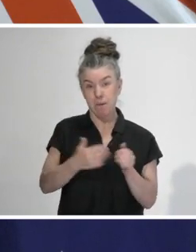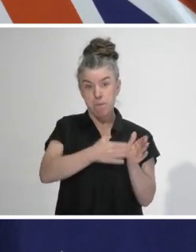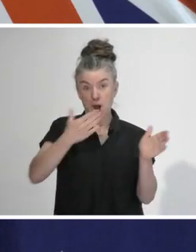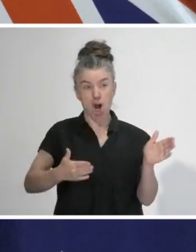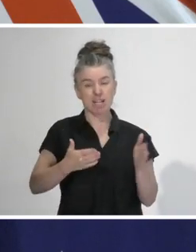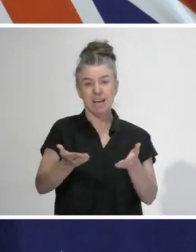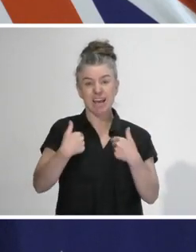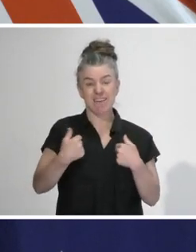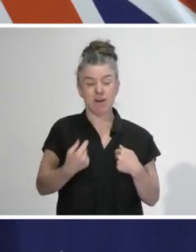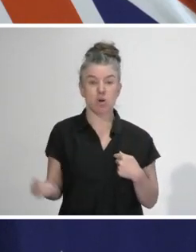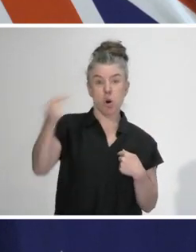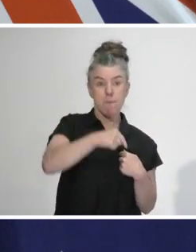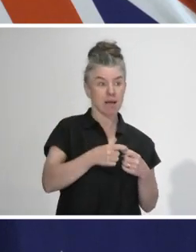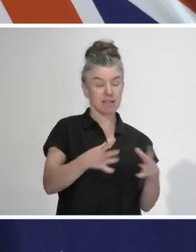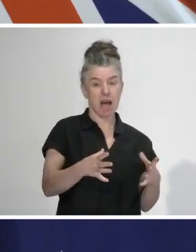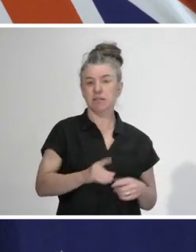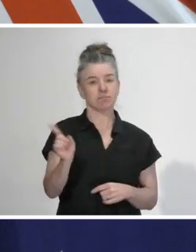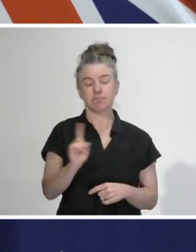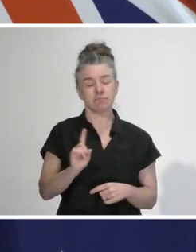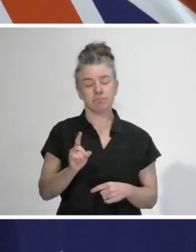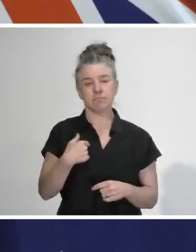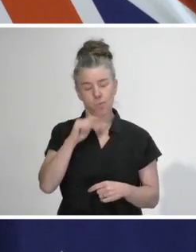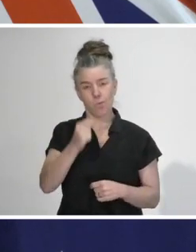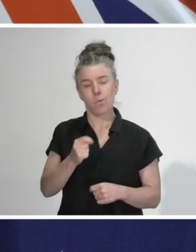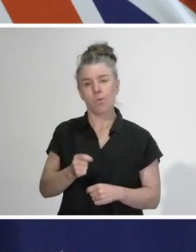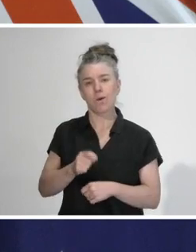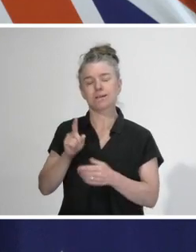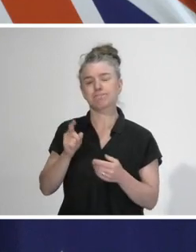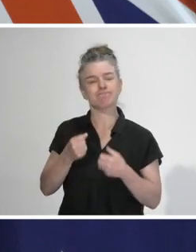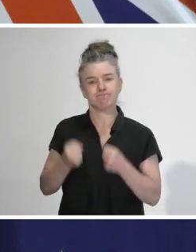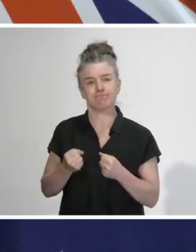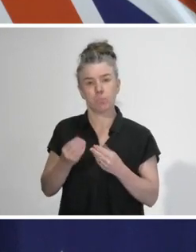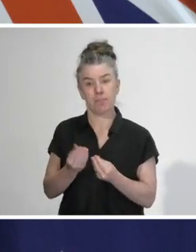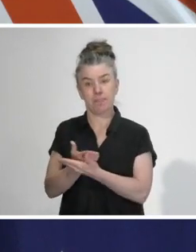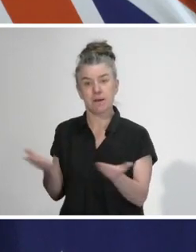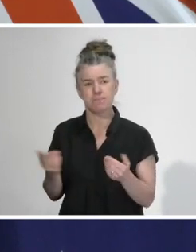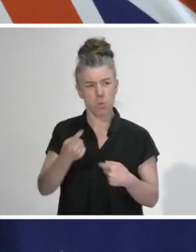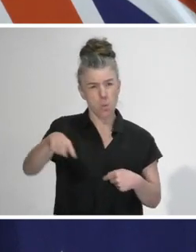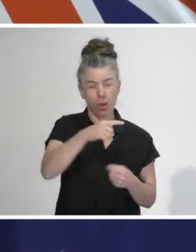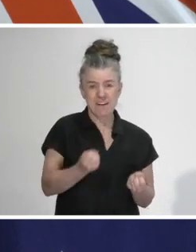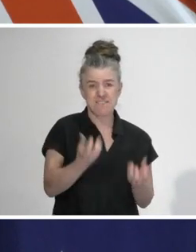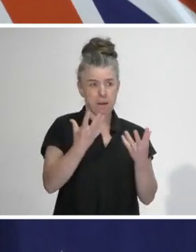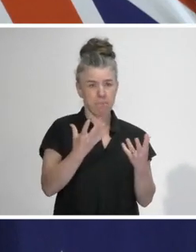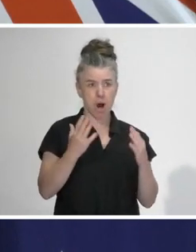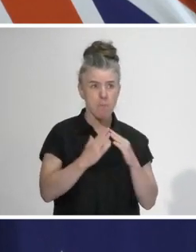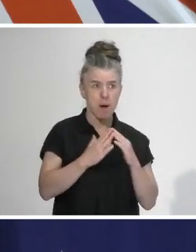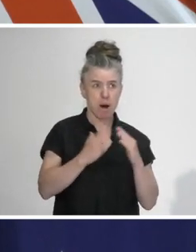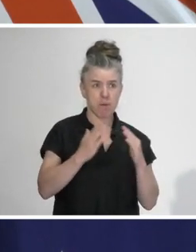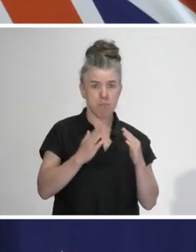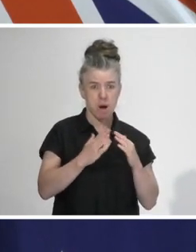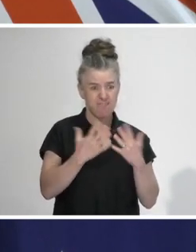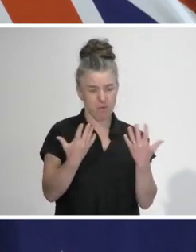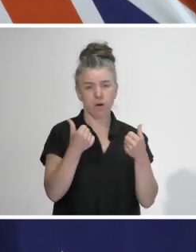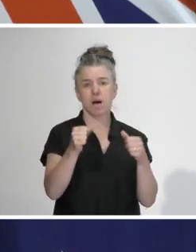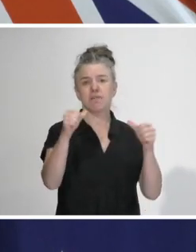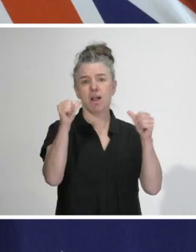won't, especially after all that everyone has sacrificed to get us here. I've read messages from